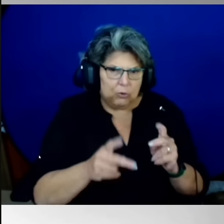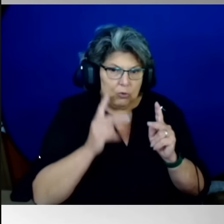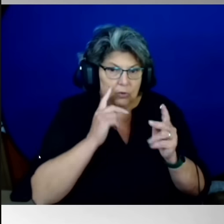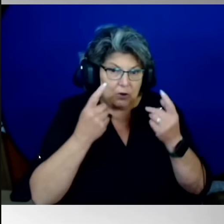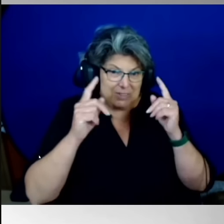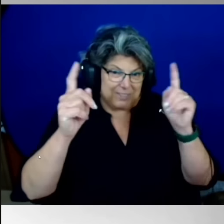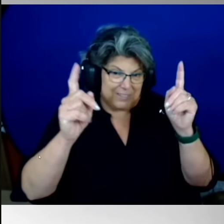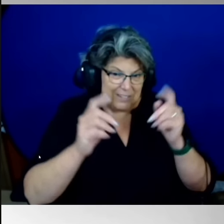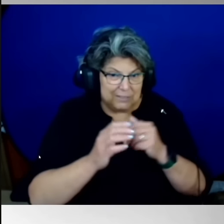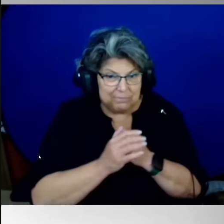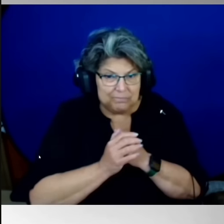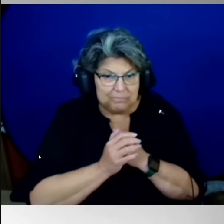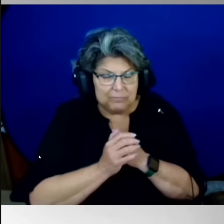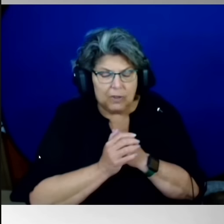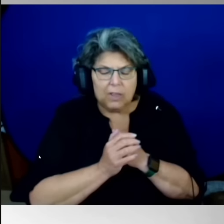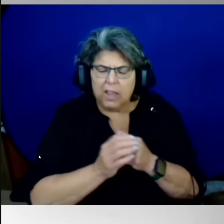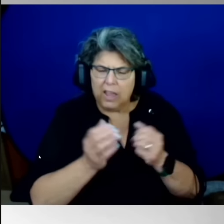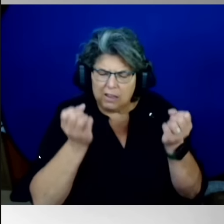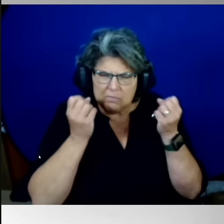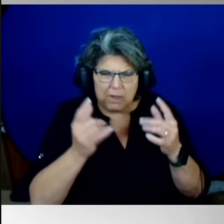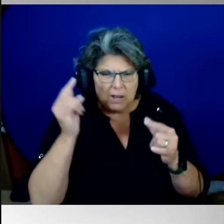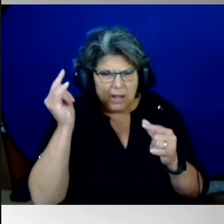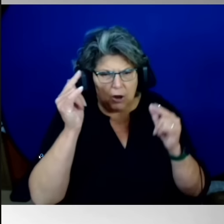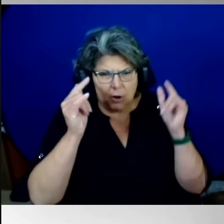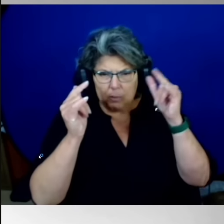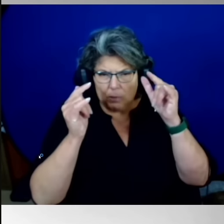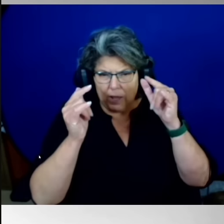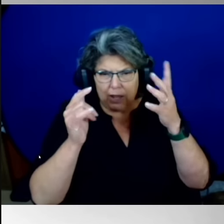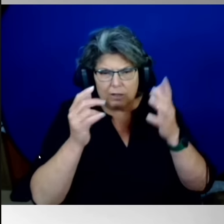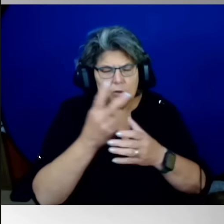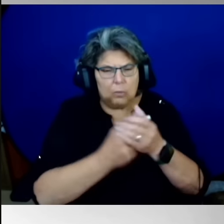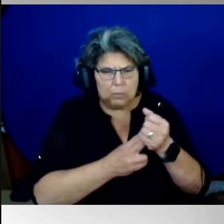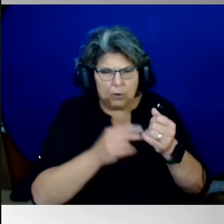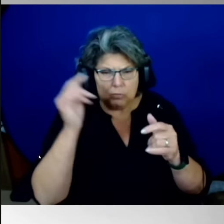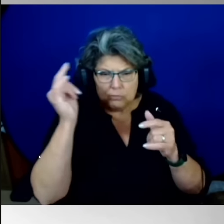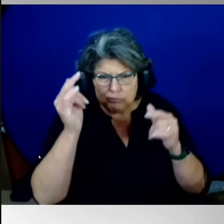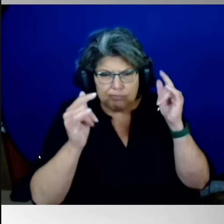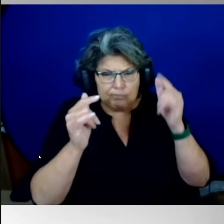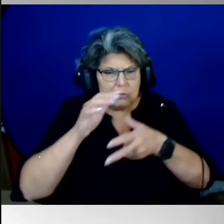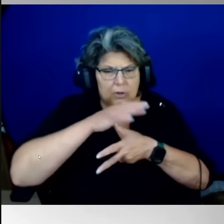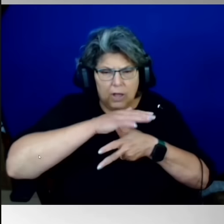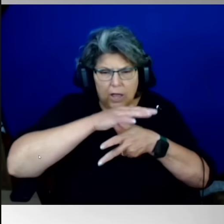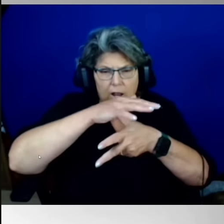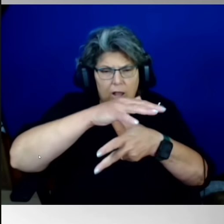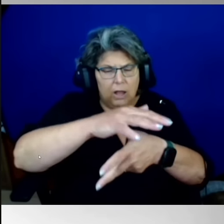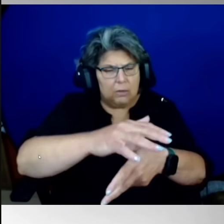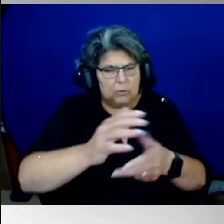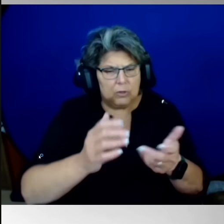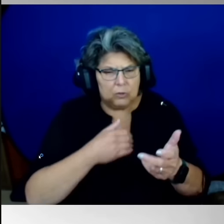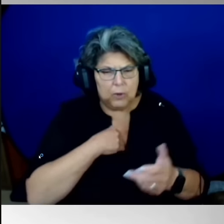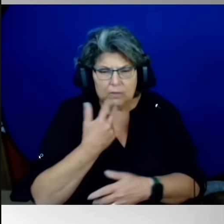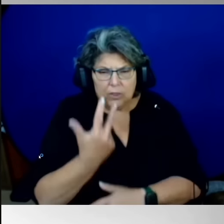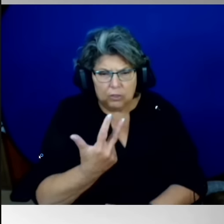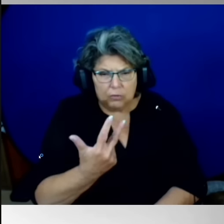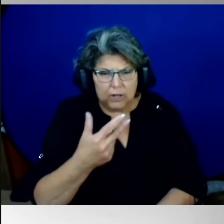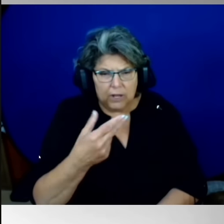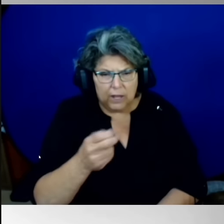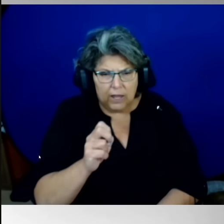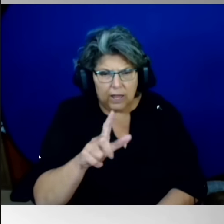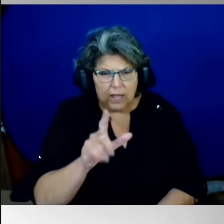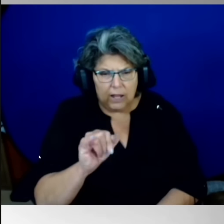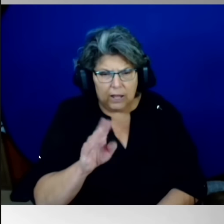Overall, we have a lot of aircraft assigned to this fire, both our fixed wing and rotor wing aircraft. We have three helibases for copters. We have a